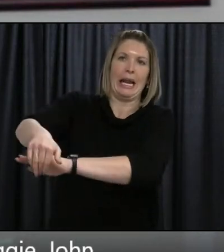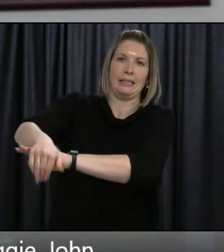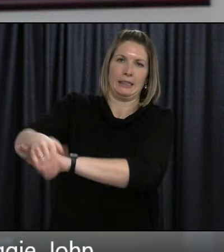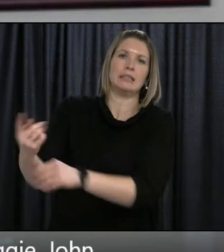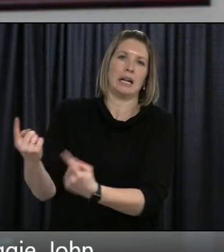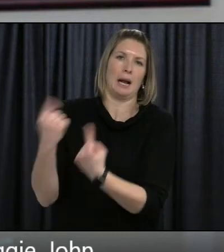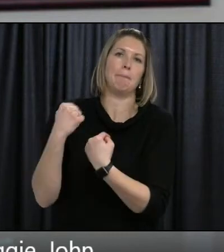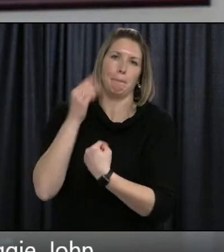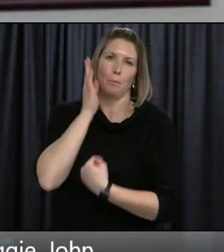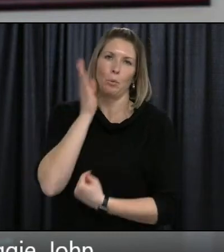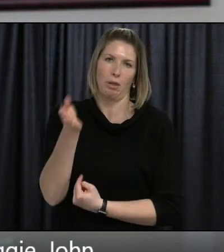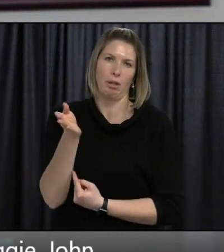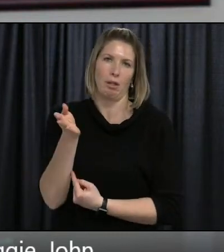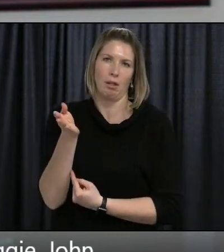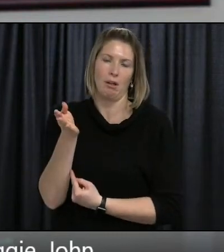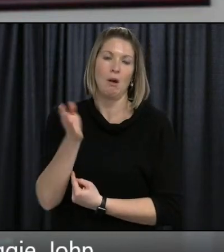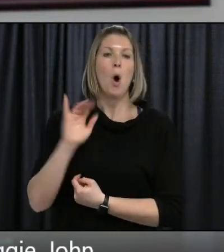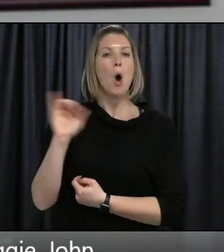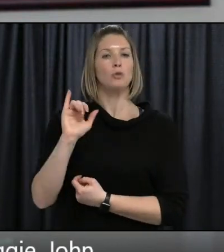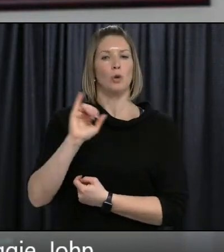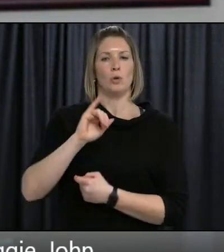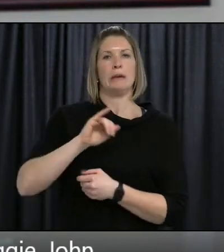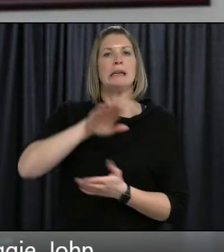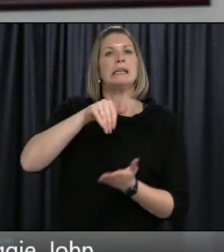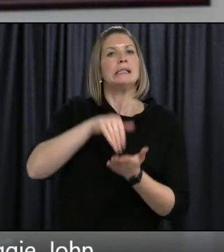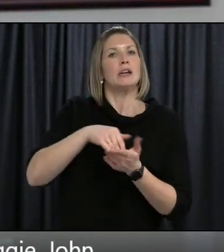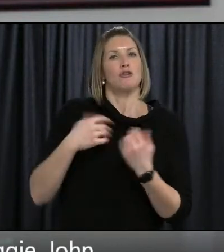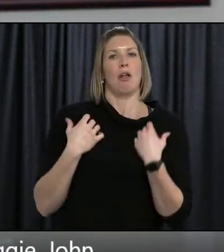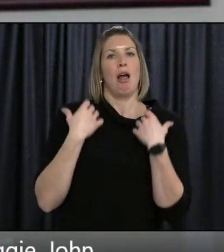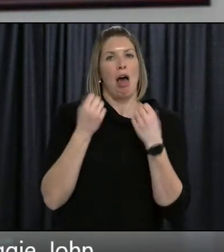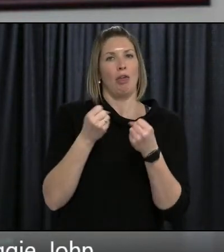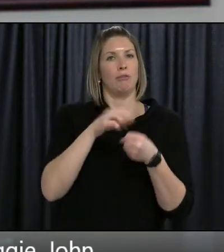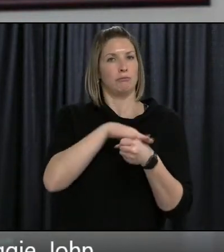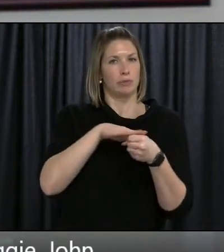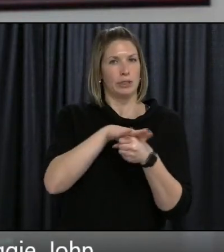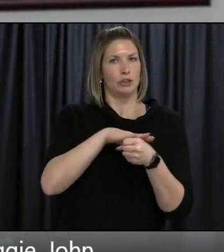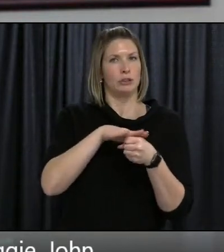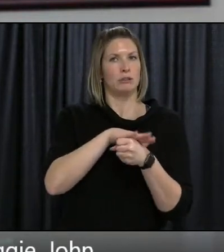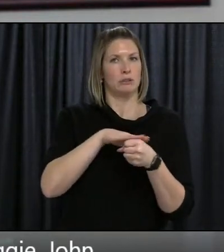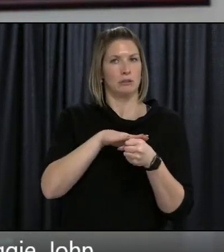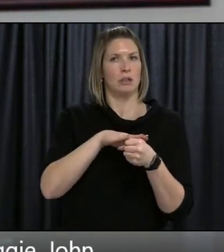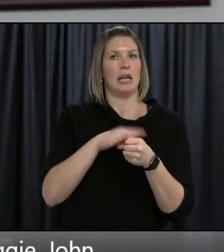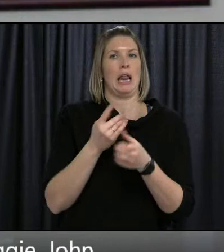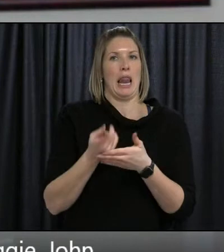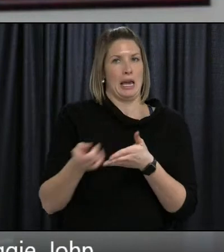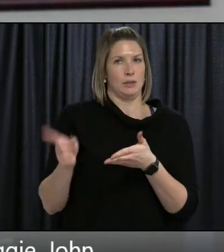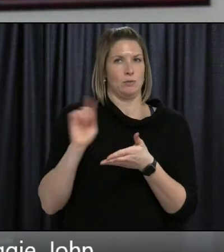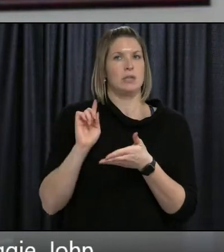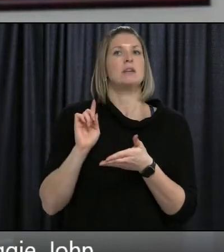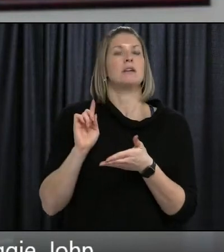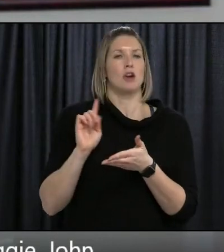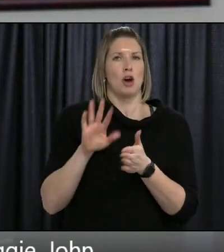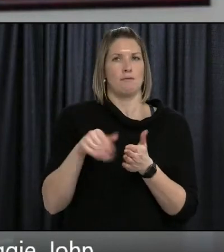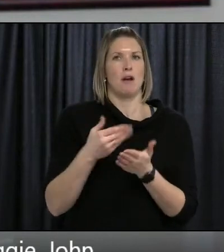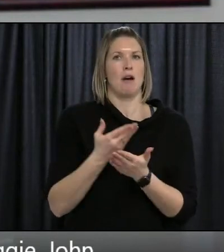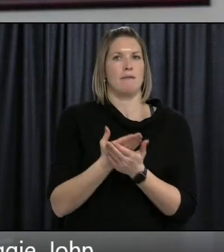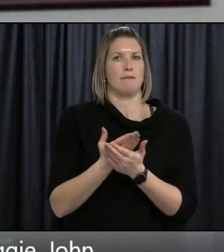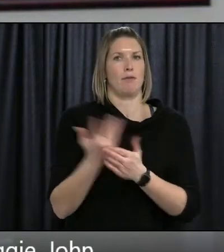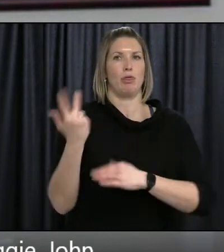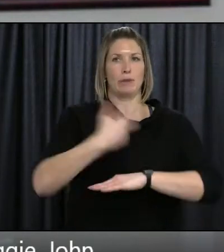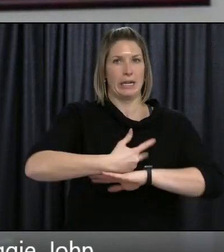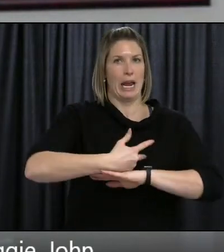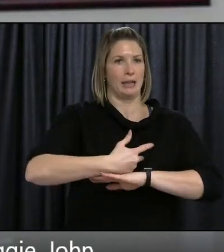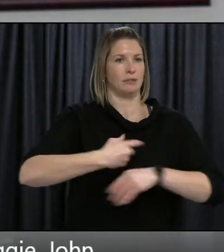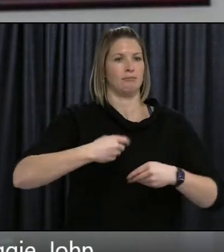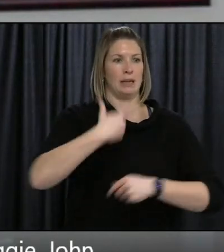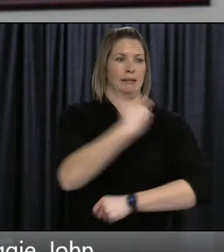received its vaccine late last week, and in the space of 3 days has administered 60% of the doses that